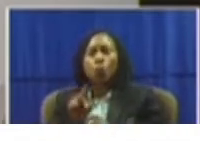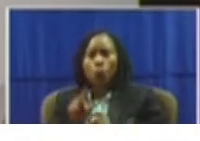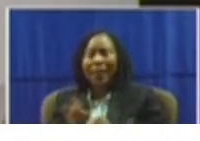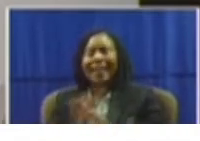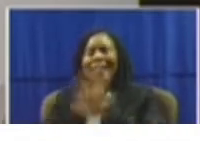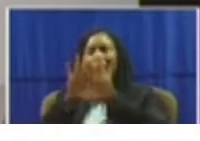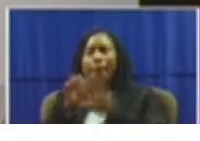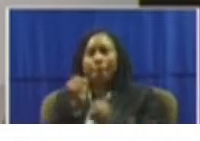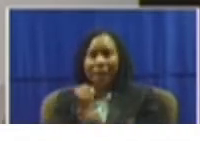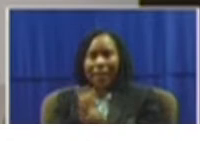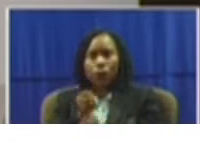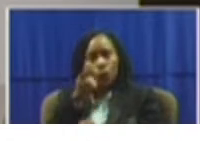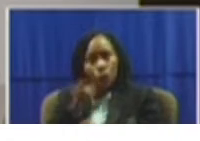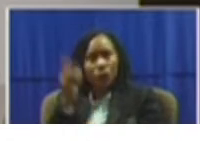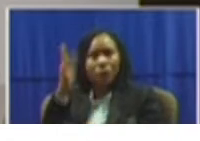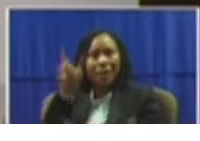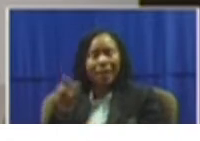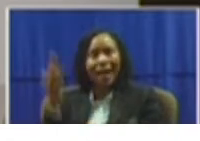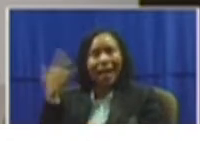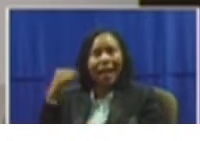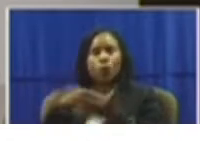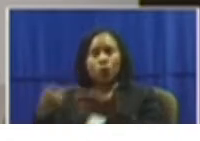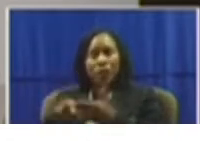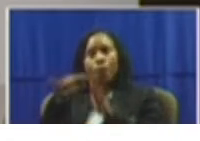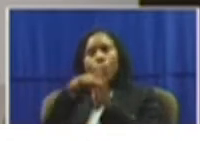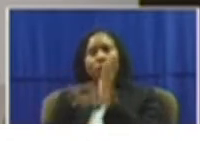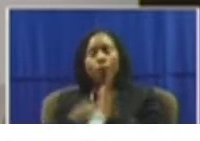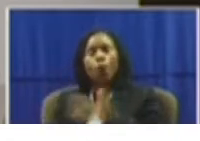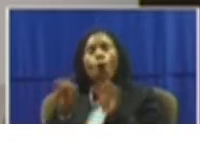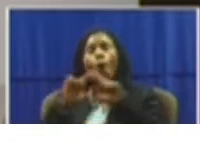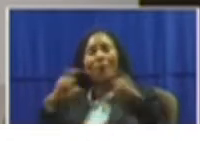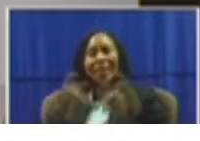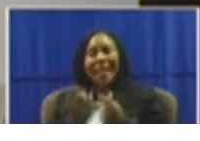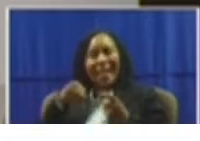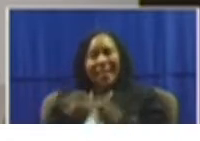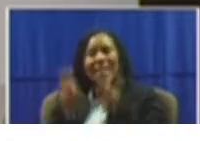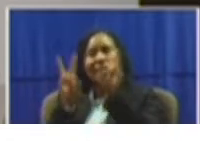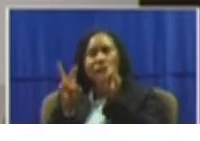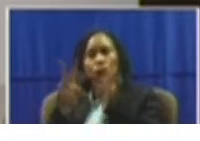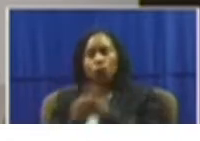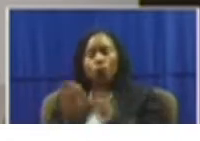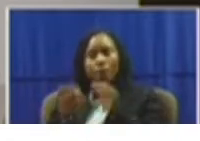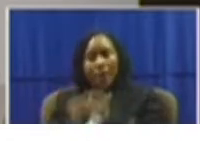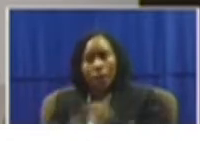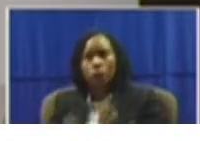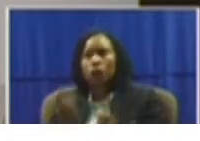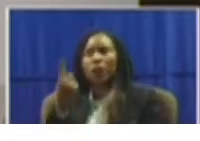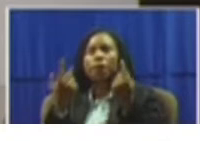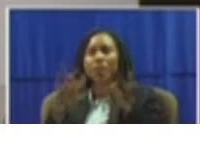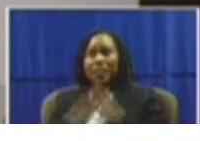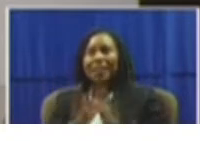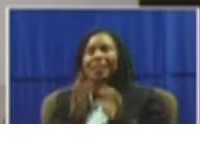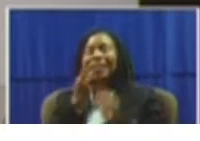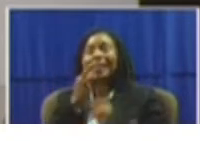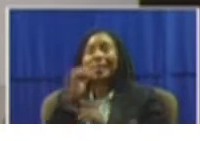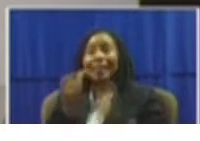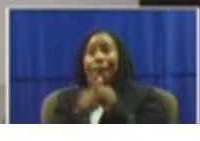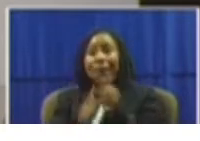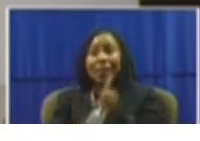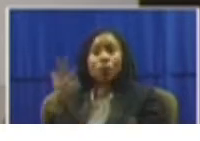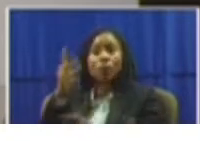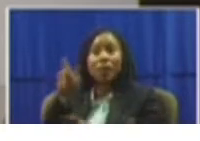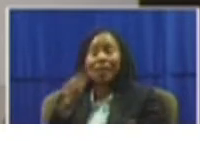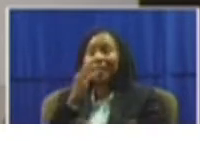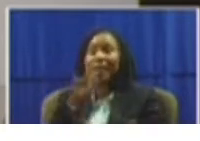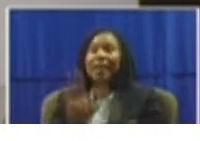last week in the programming committee, I raised this issue and the Deputy Speaker said, let us leave it to you. When I wrote to you on Monday,